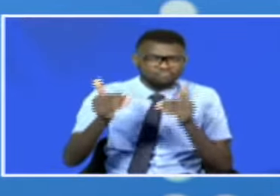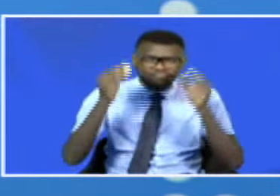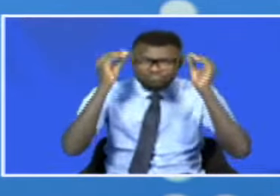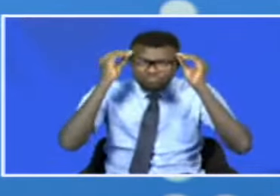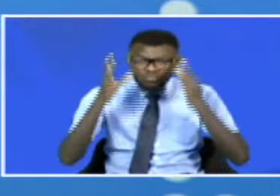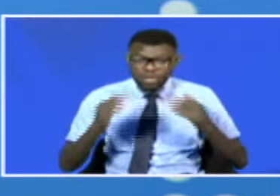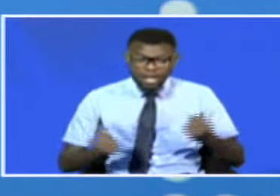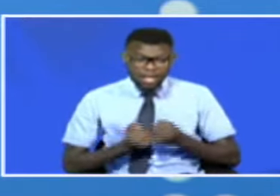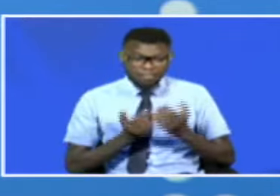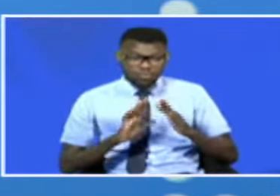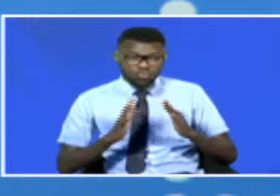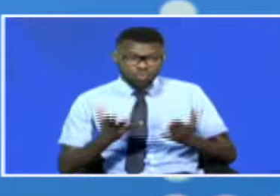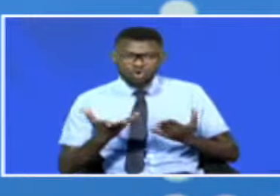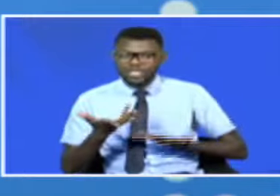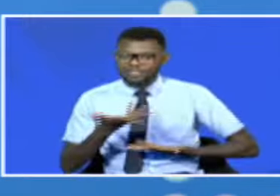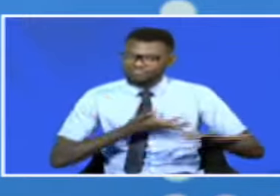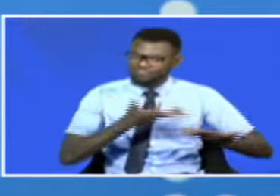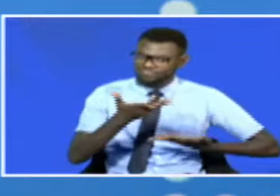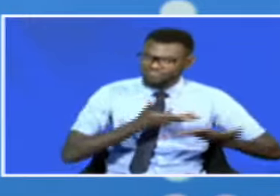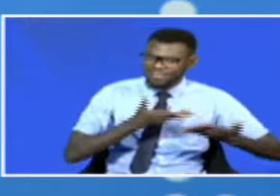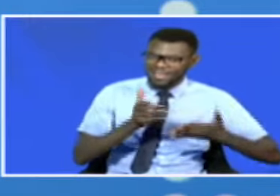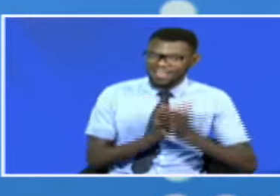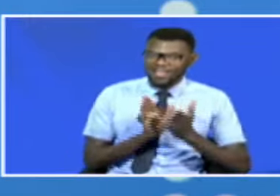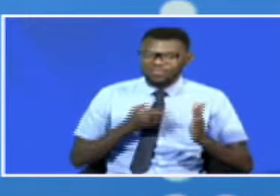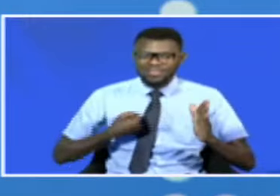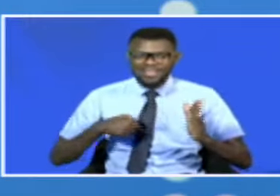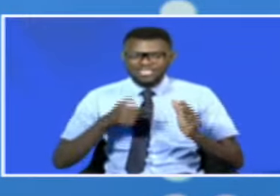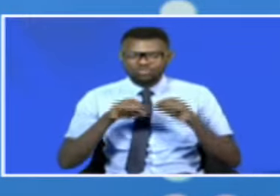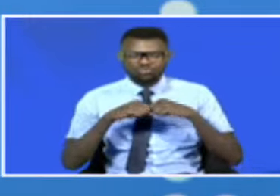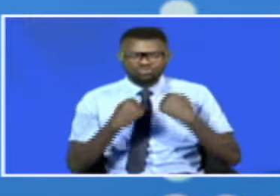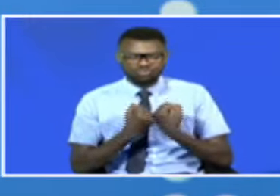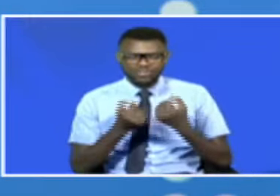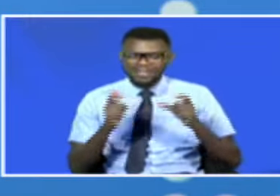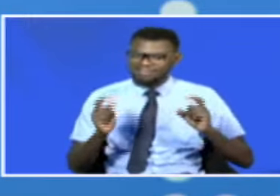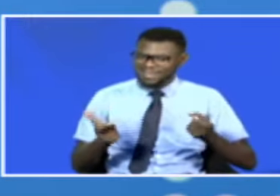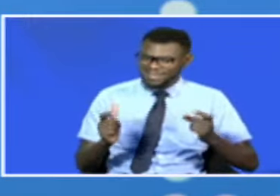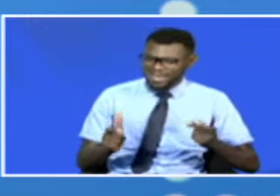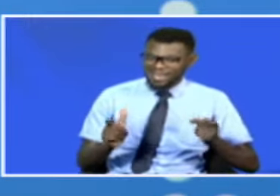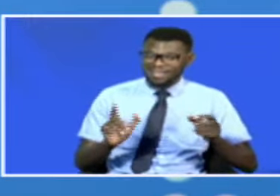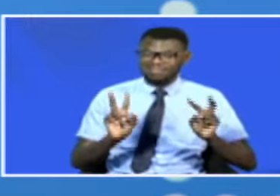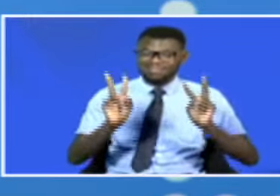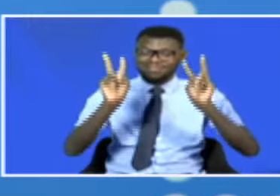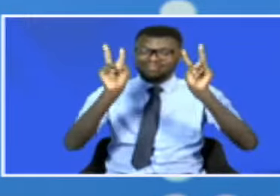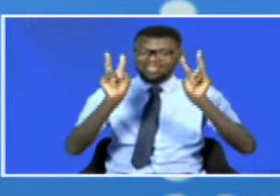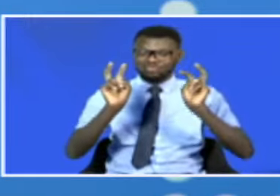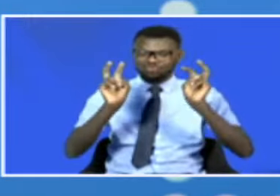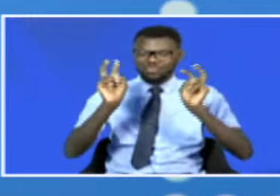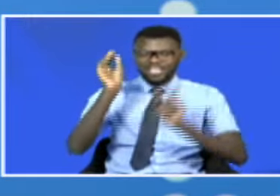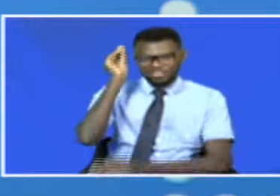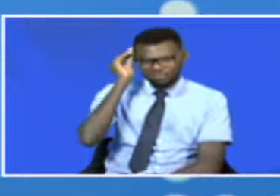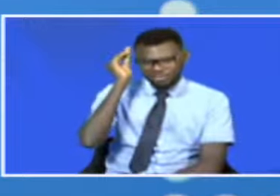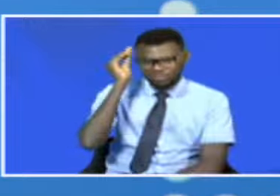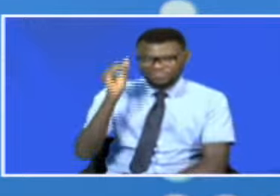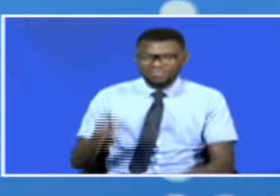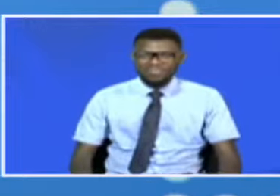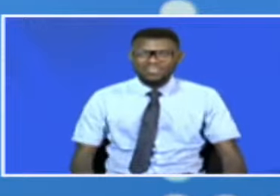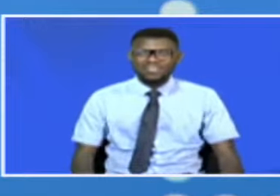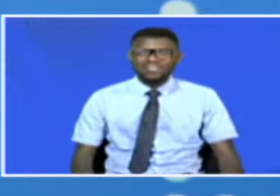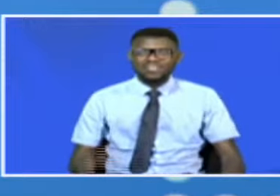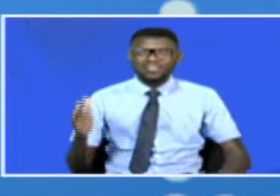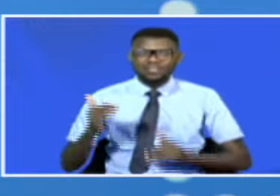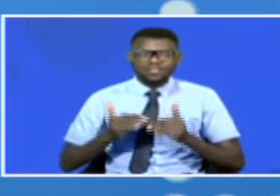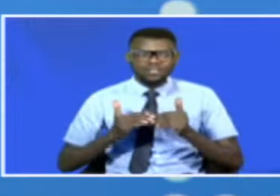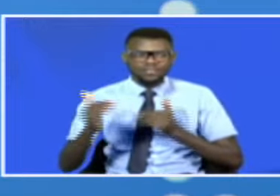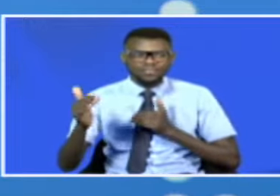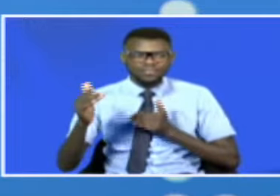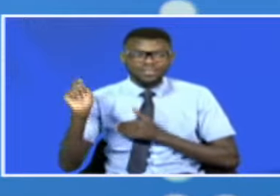students? We keep engaging you, especially on our social media platforms, and as far as matters education is concerned. Moving on, President